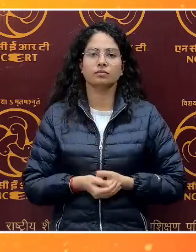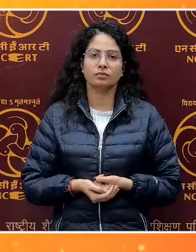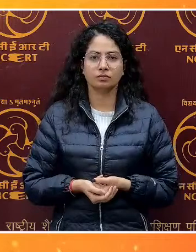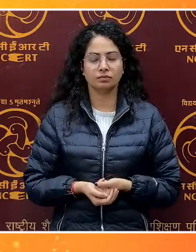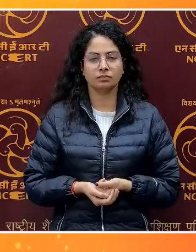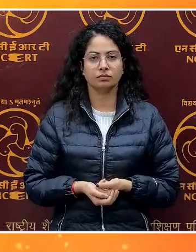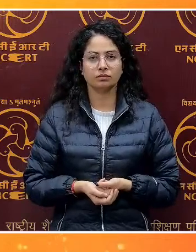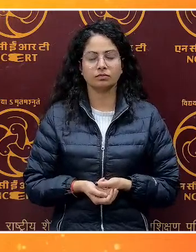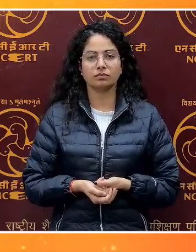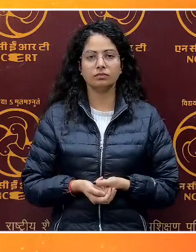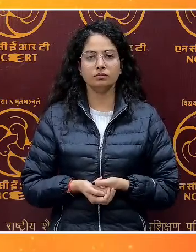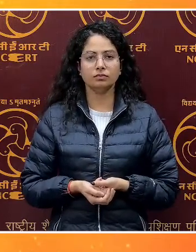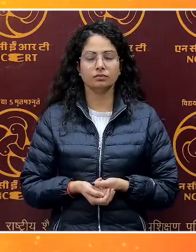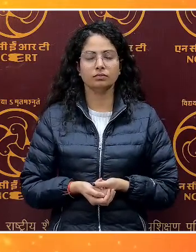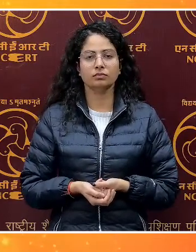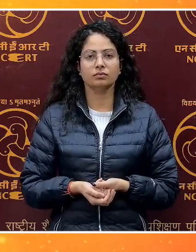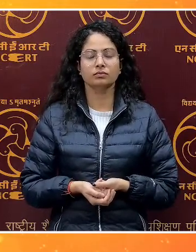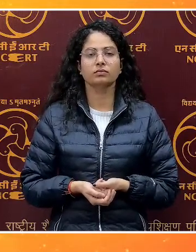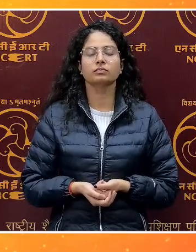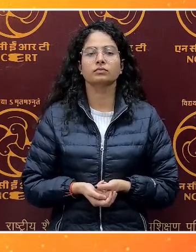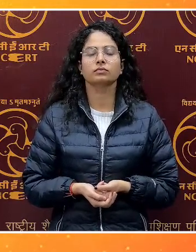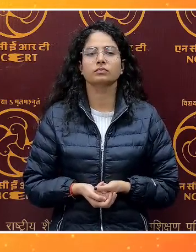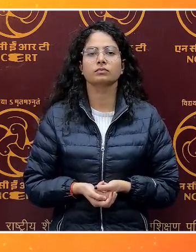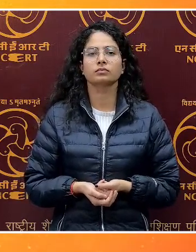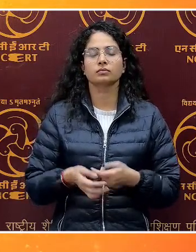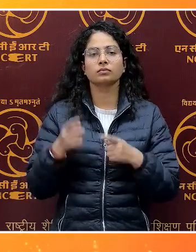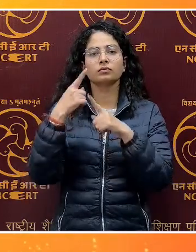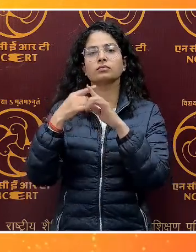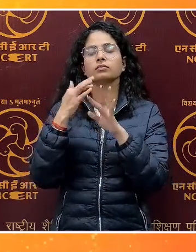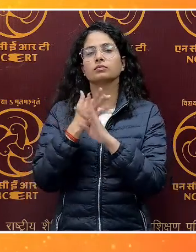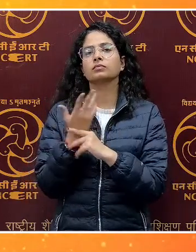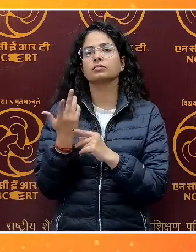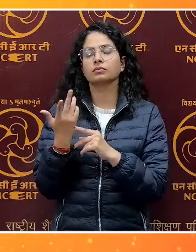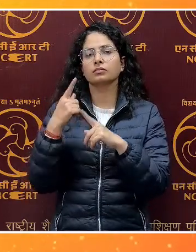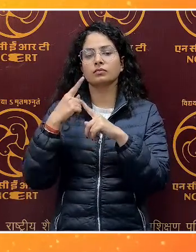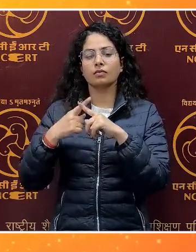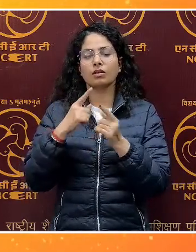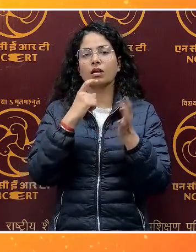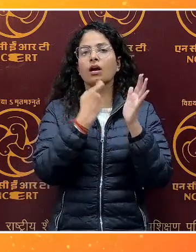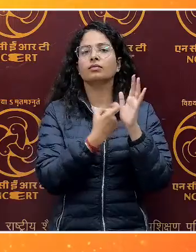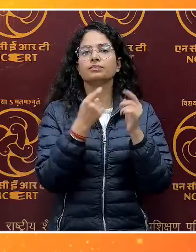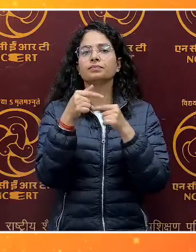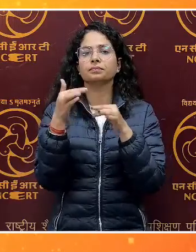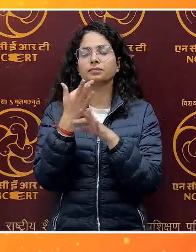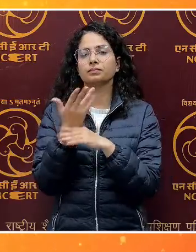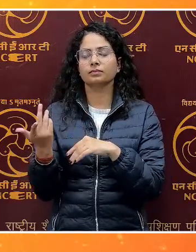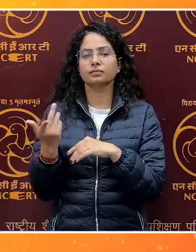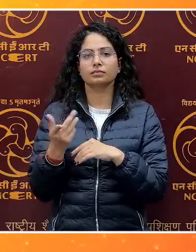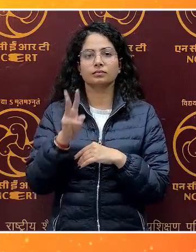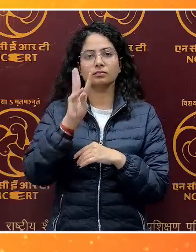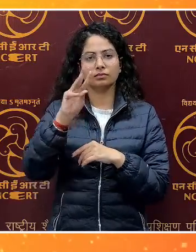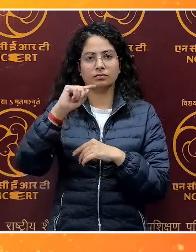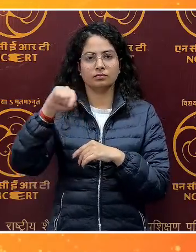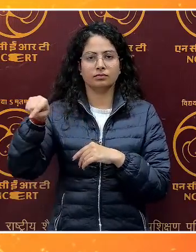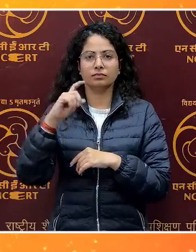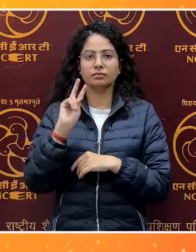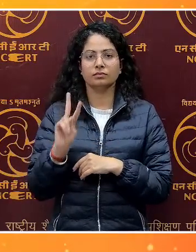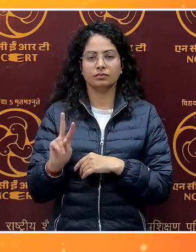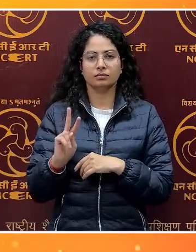upon 7 for pi. Okay. So into, what is the radius here? It is 3 upon